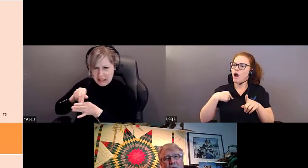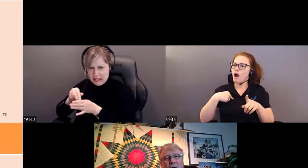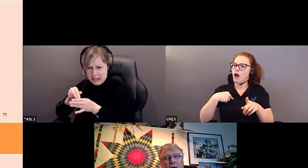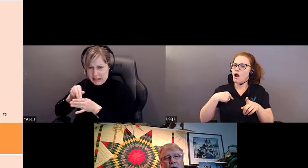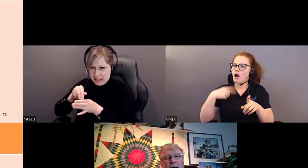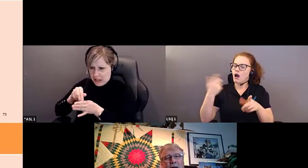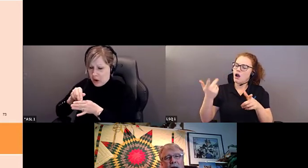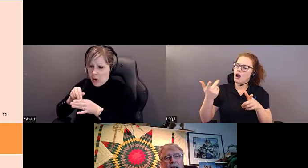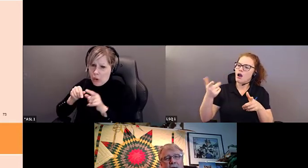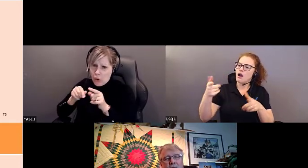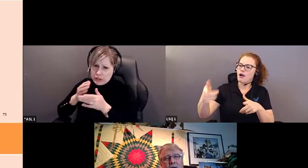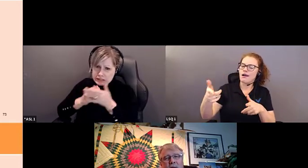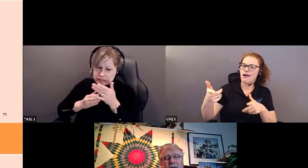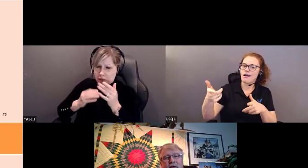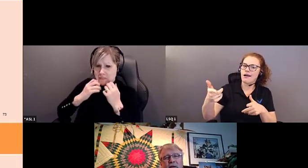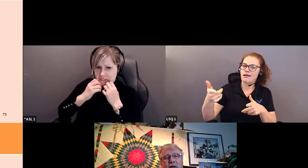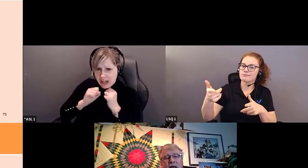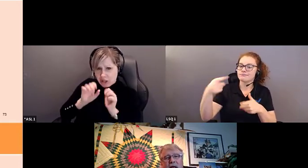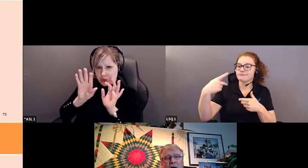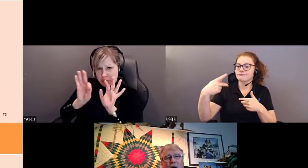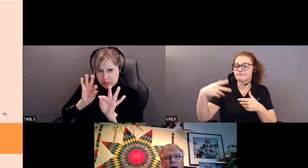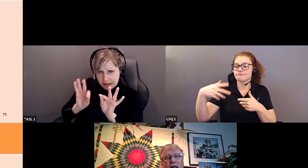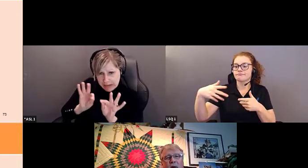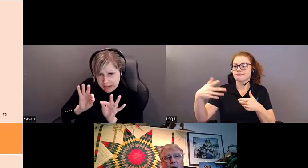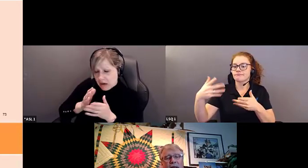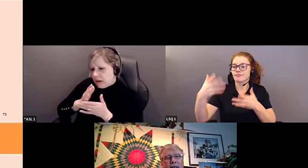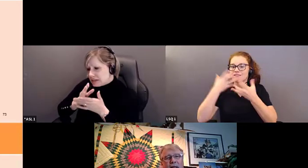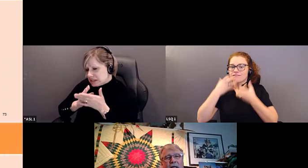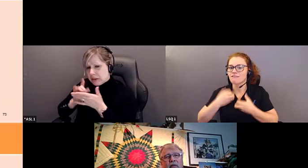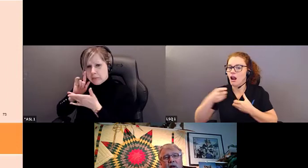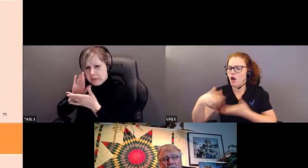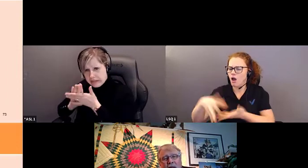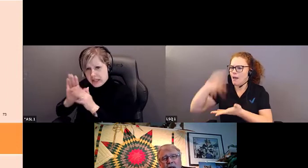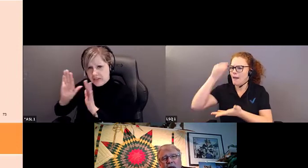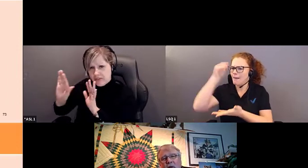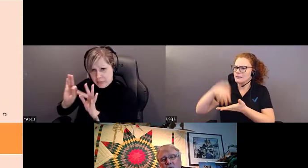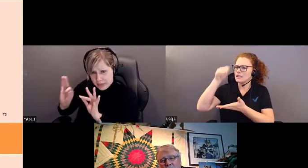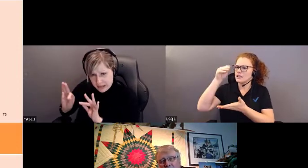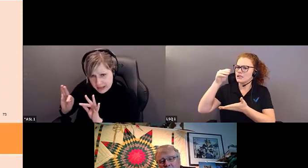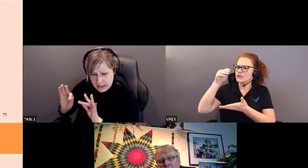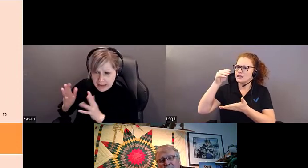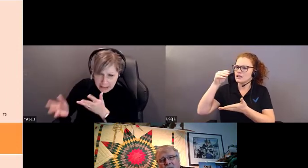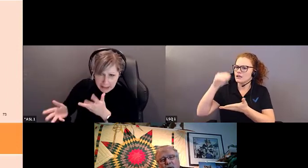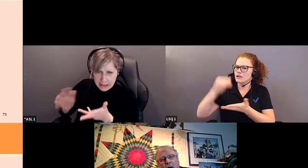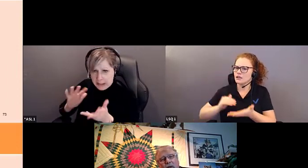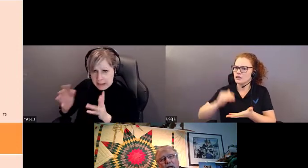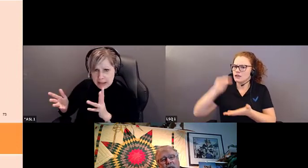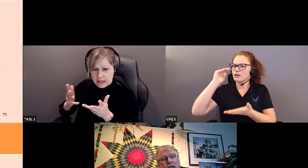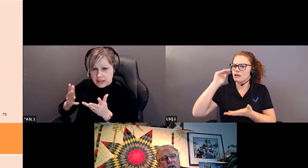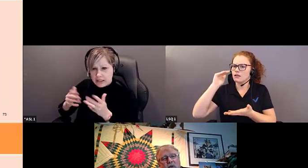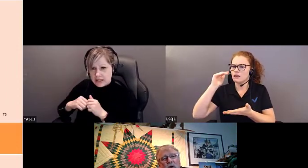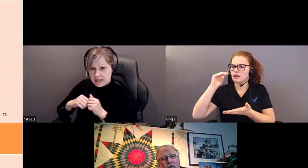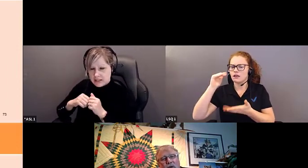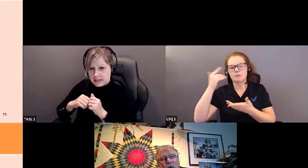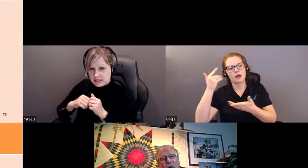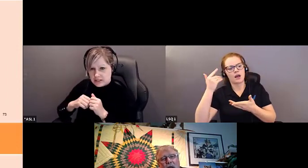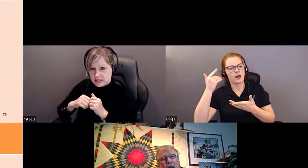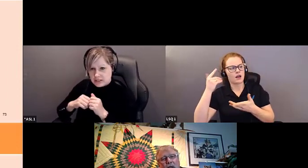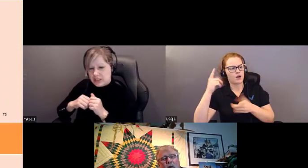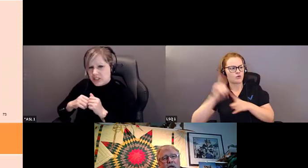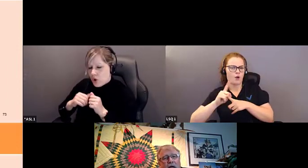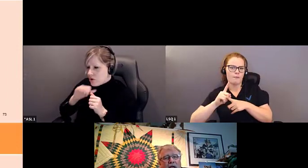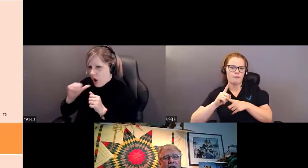others, and even the beliefs that they're taking on in a way that is not the way of the Indigenous